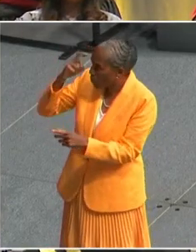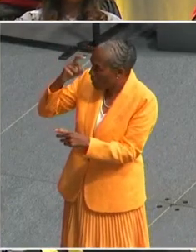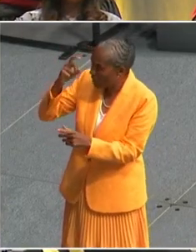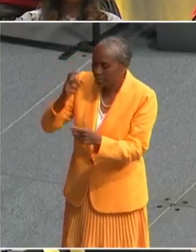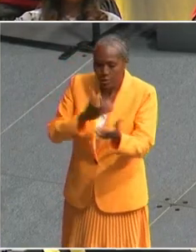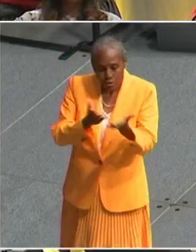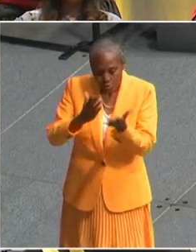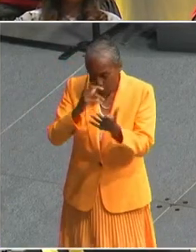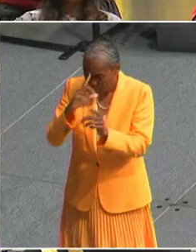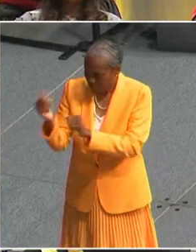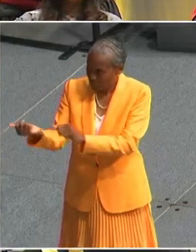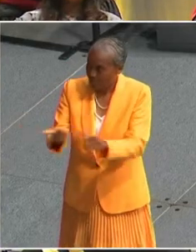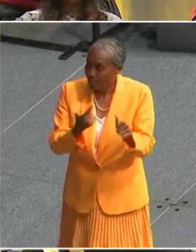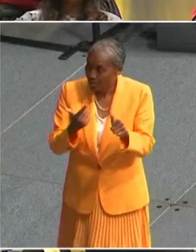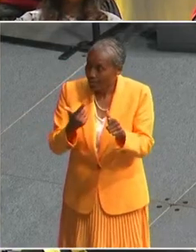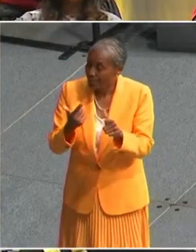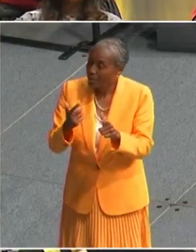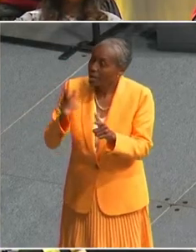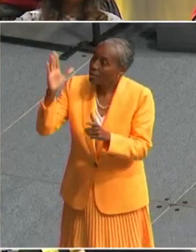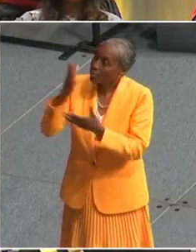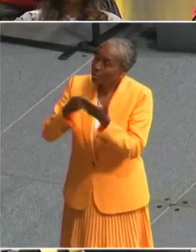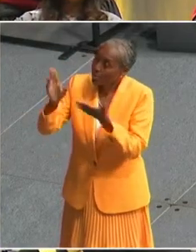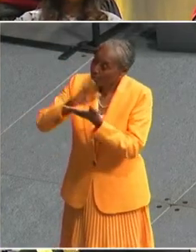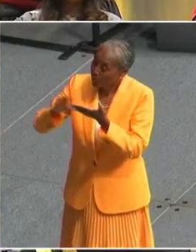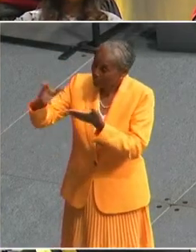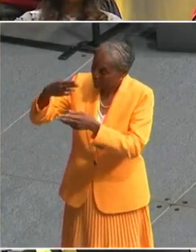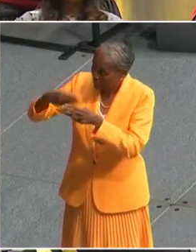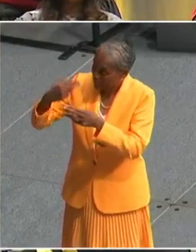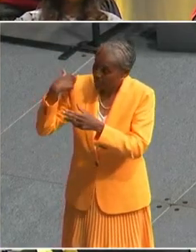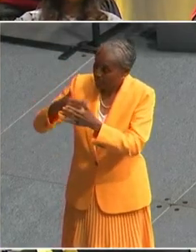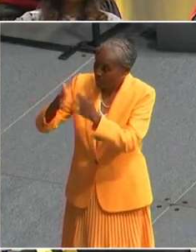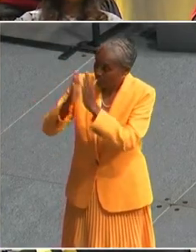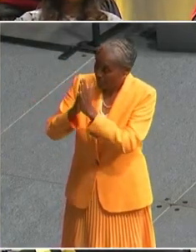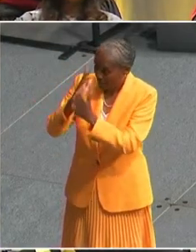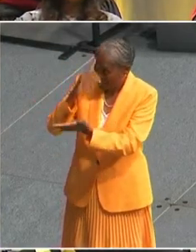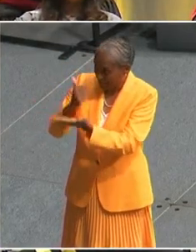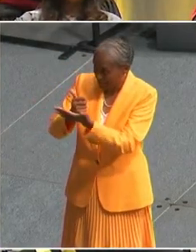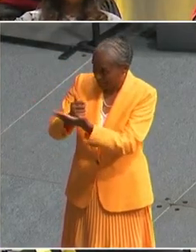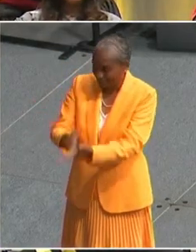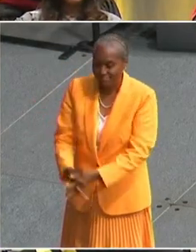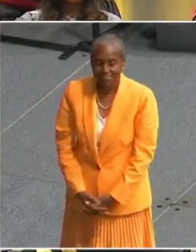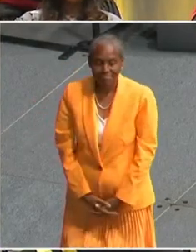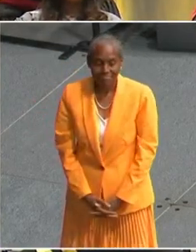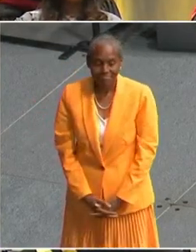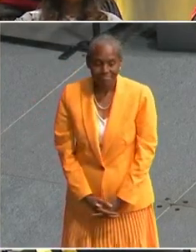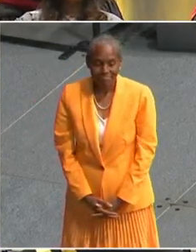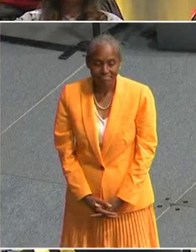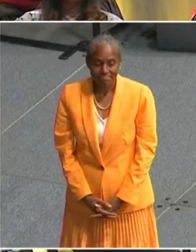others. In your holy name, we pray. Amen.